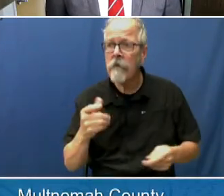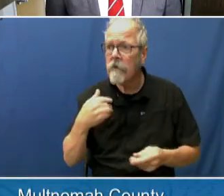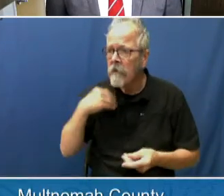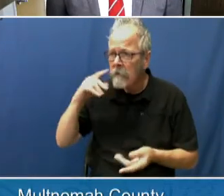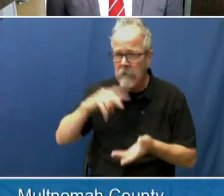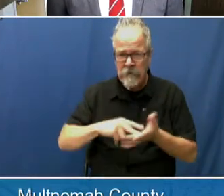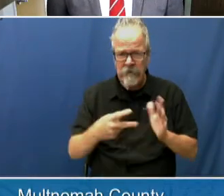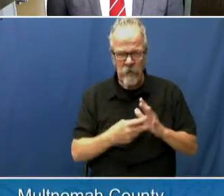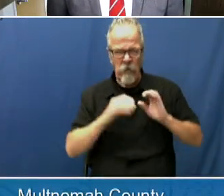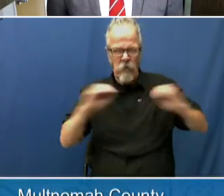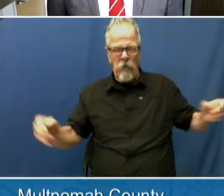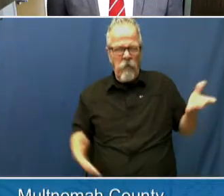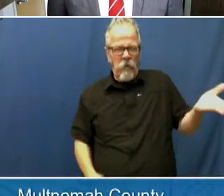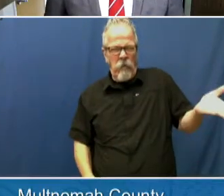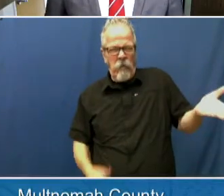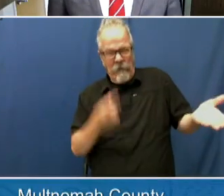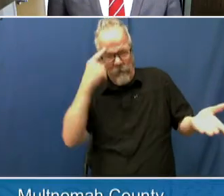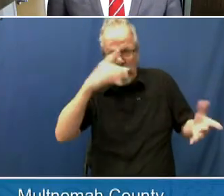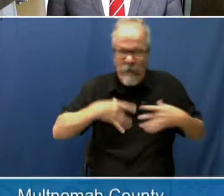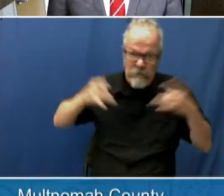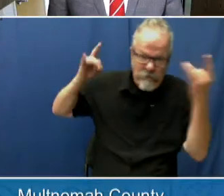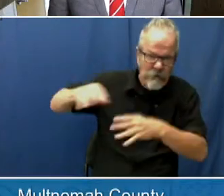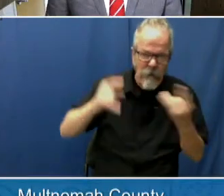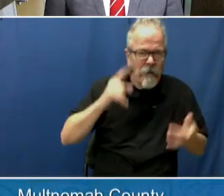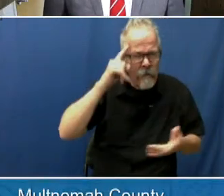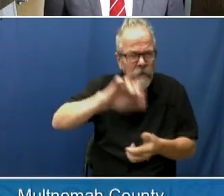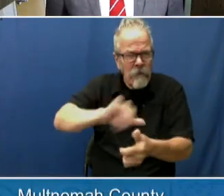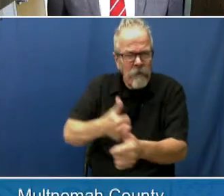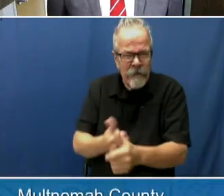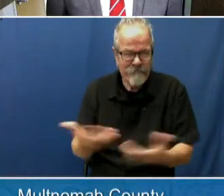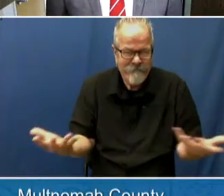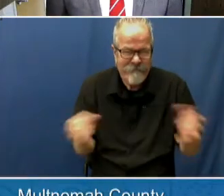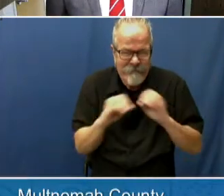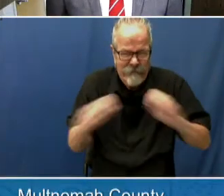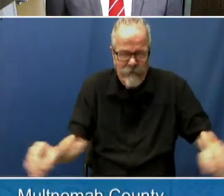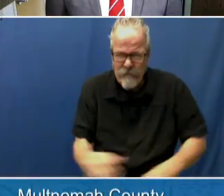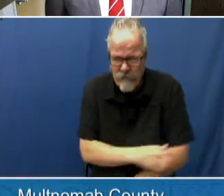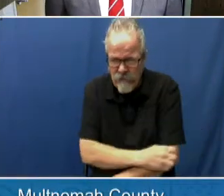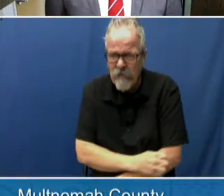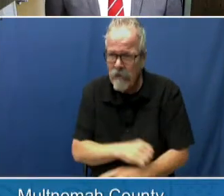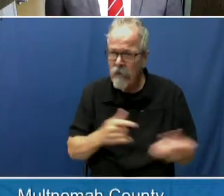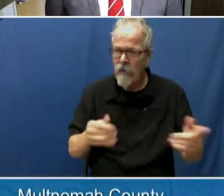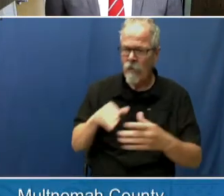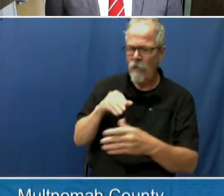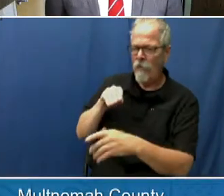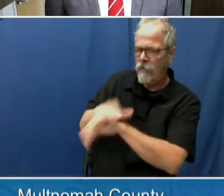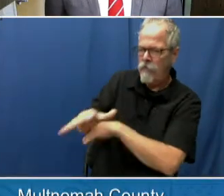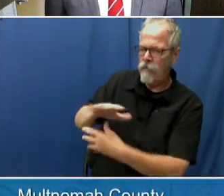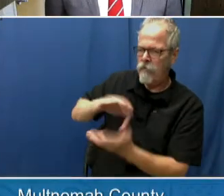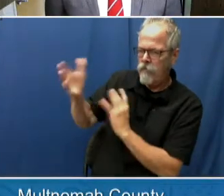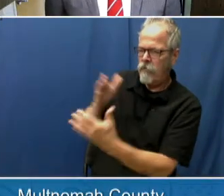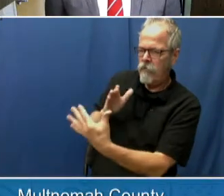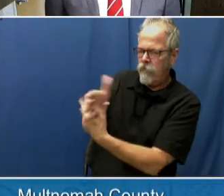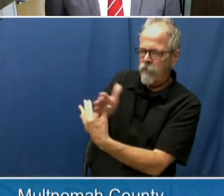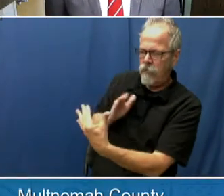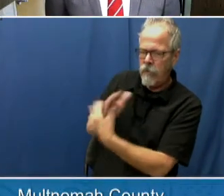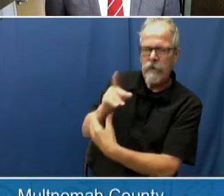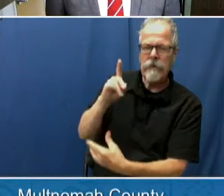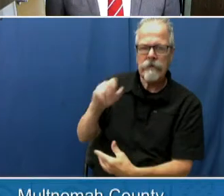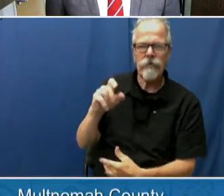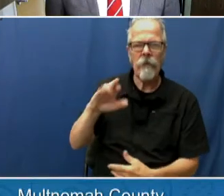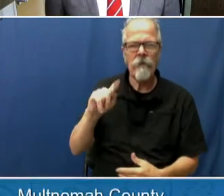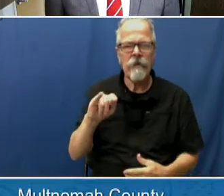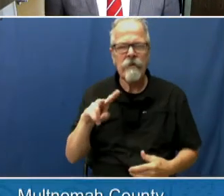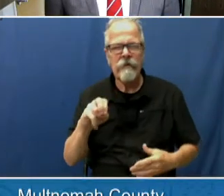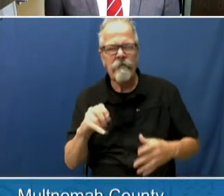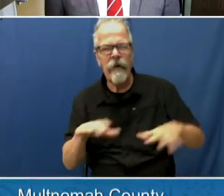peacefully protest and say what you believe in is undermined by those acts. In my role as Multnomah County District Attorney, I interface with victims